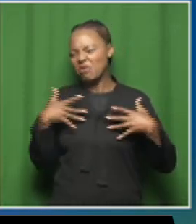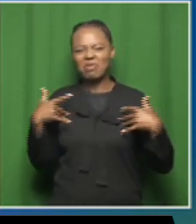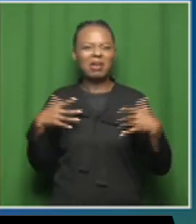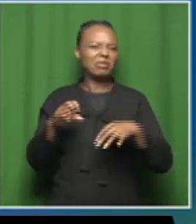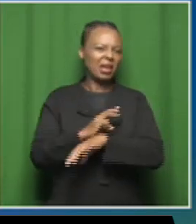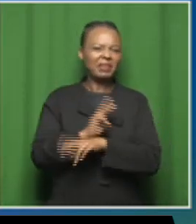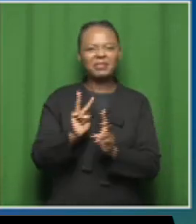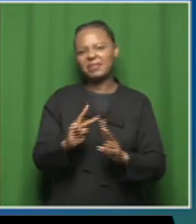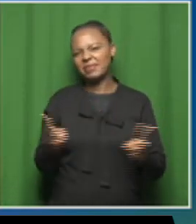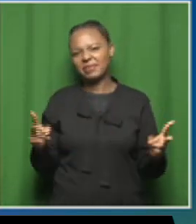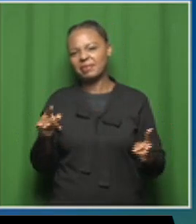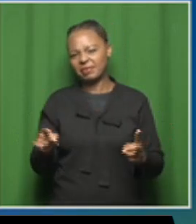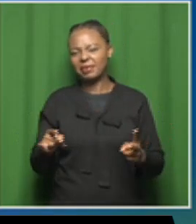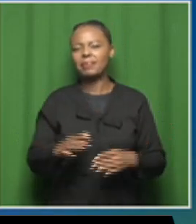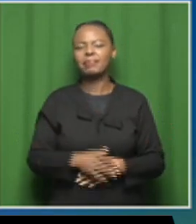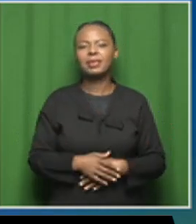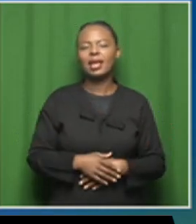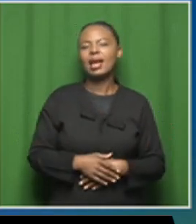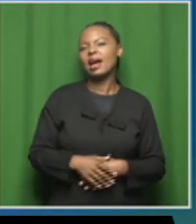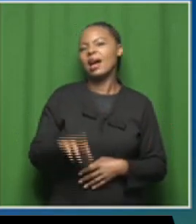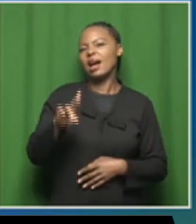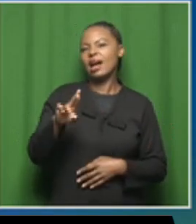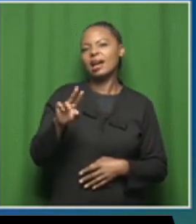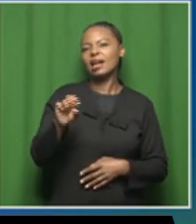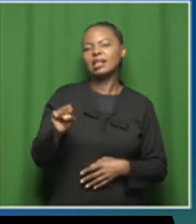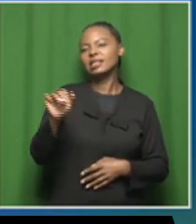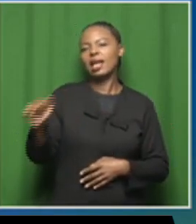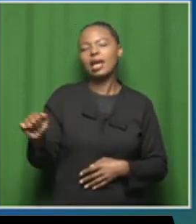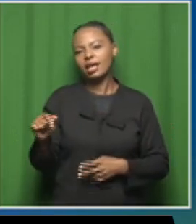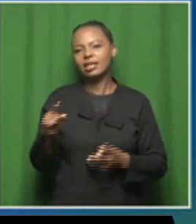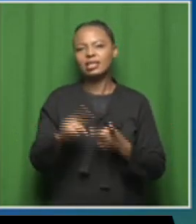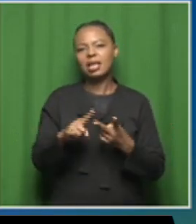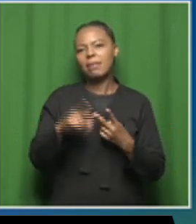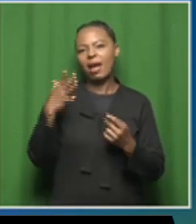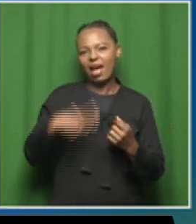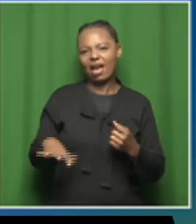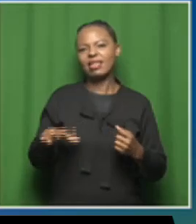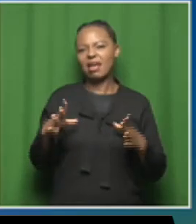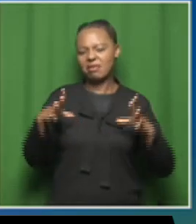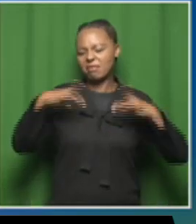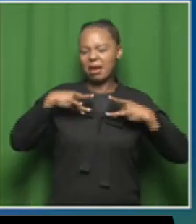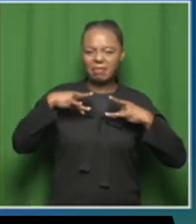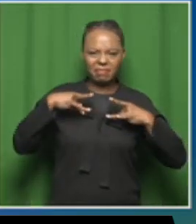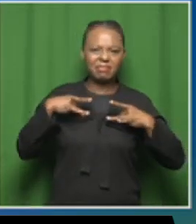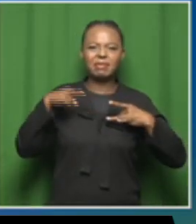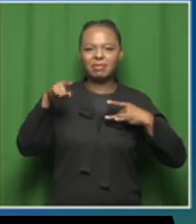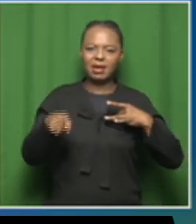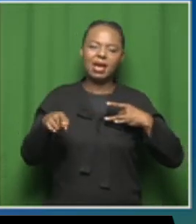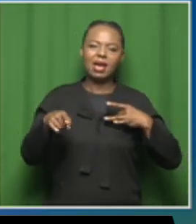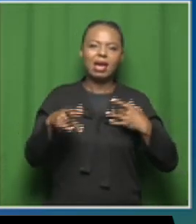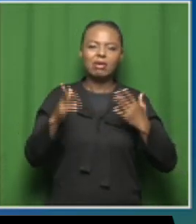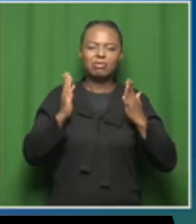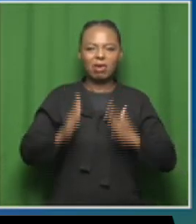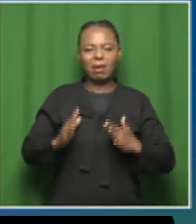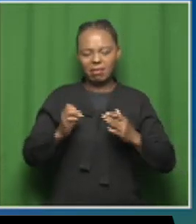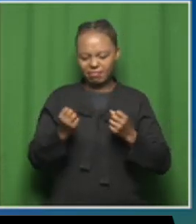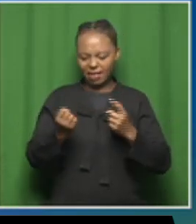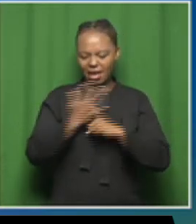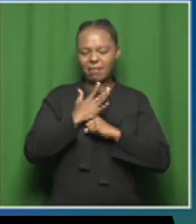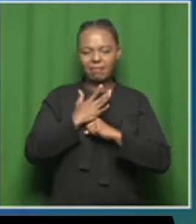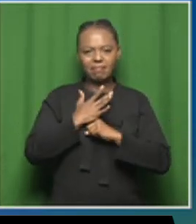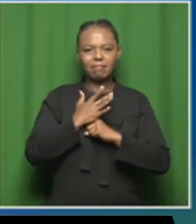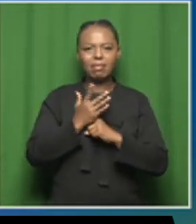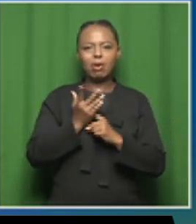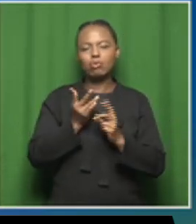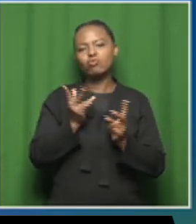RSV, and the number of infections of metapneumovirus is not unusual. They're also seeing mycoplasma pneumoniae. So they're